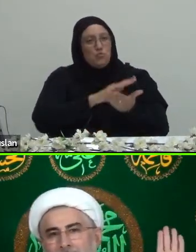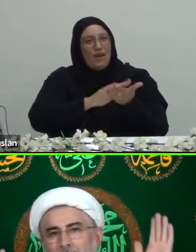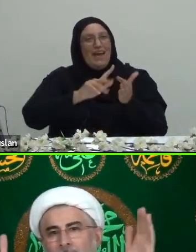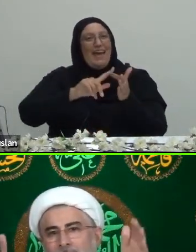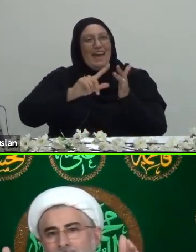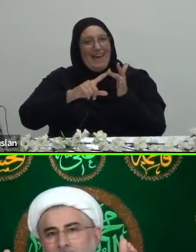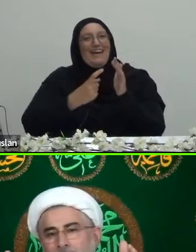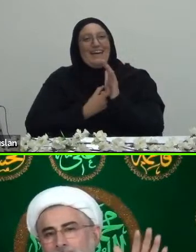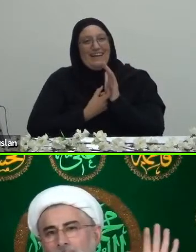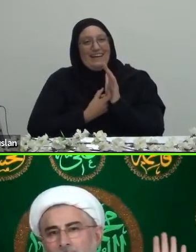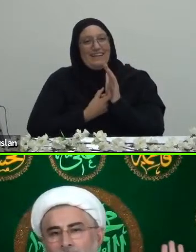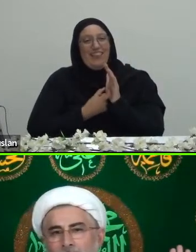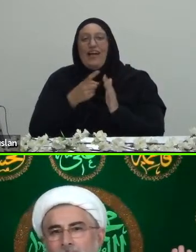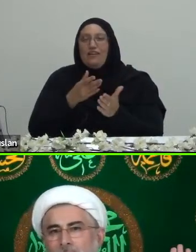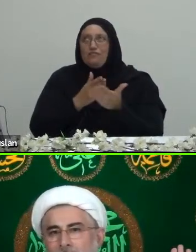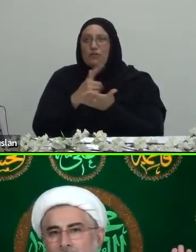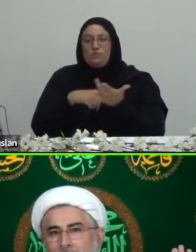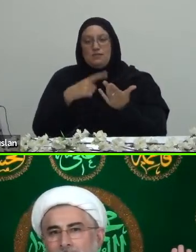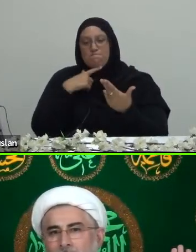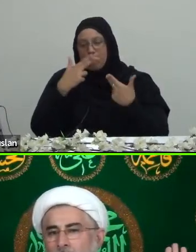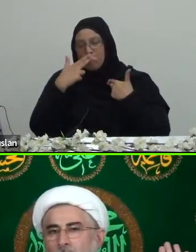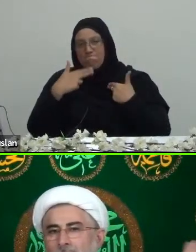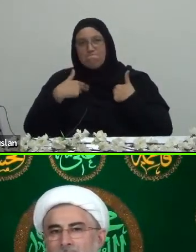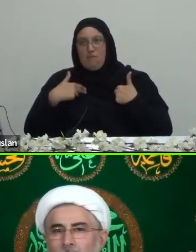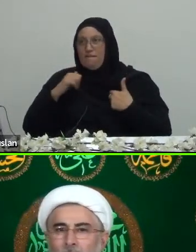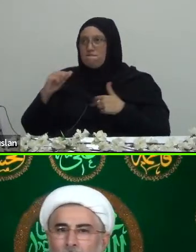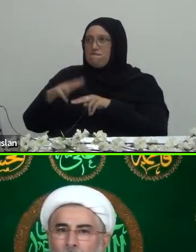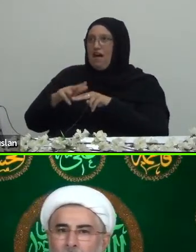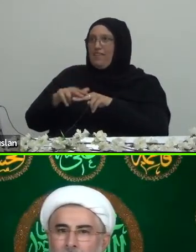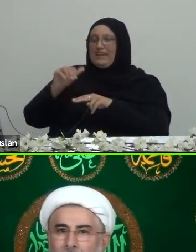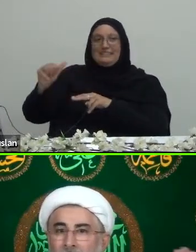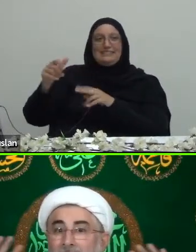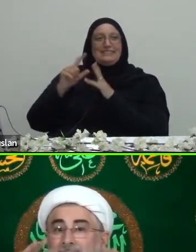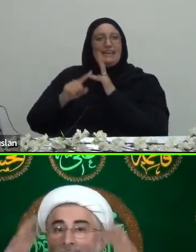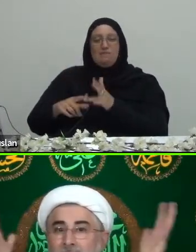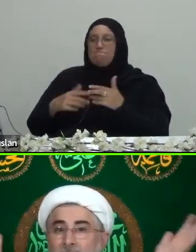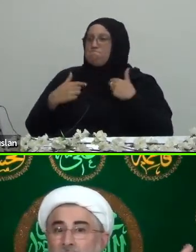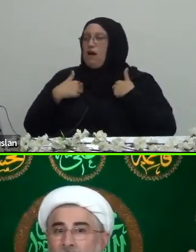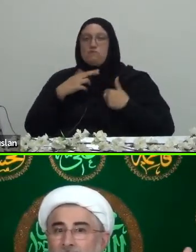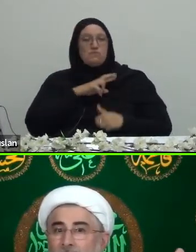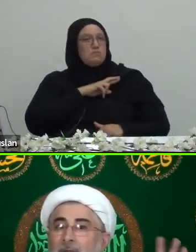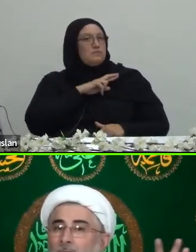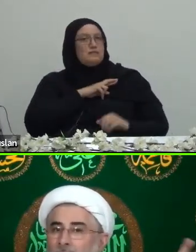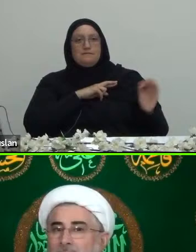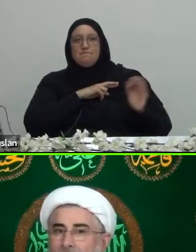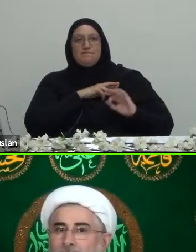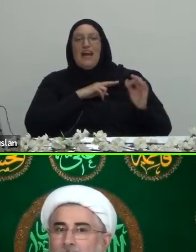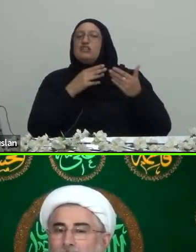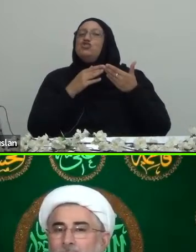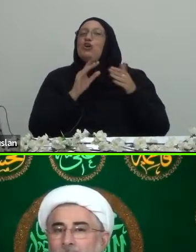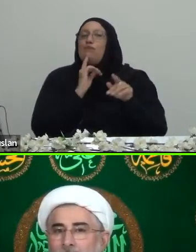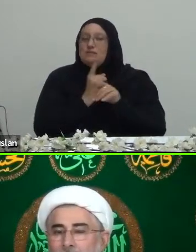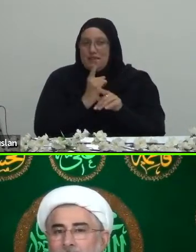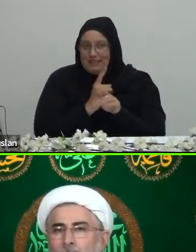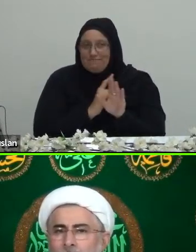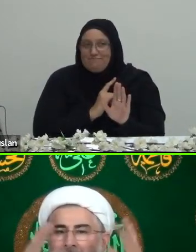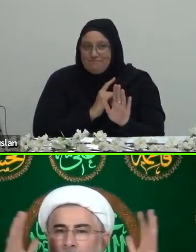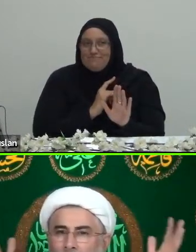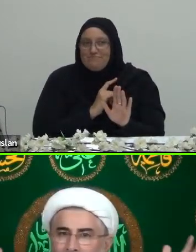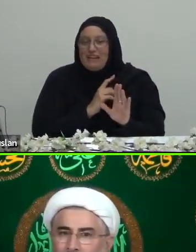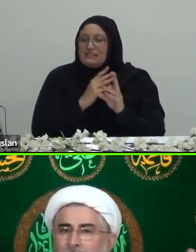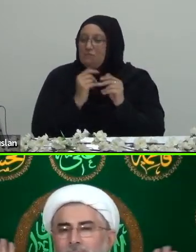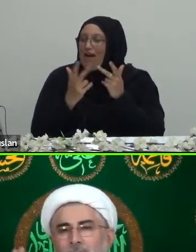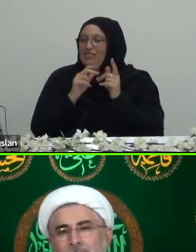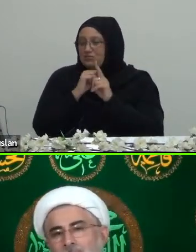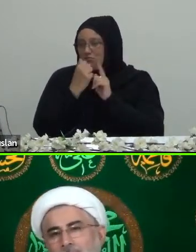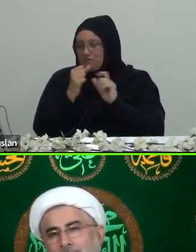business. That's dead, none of my business. So they have no liabilities. This is in a general term. There are certain circumstances otherwise,